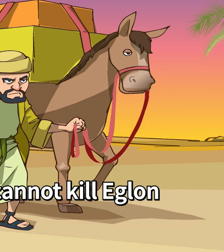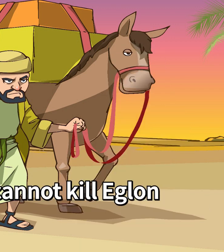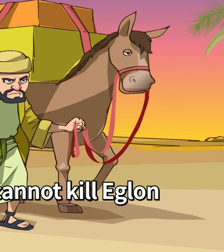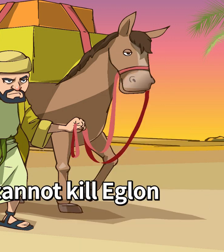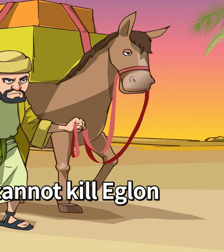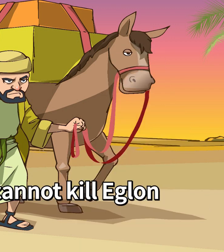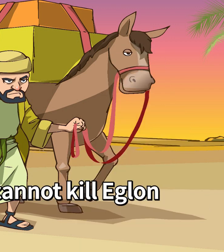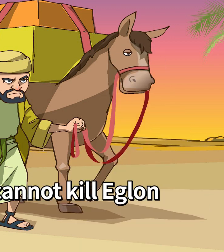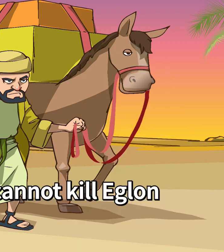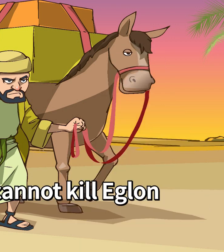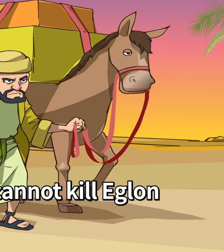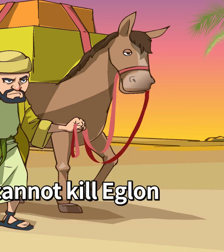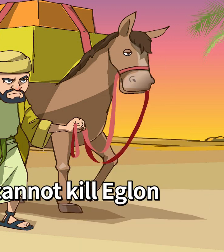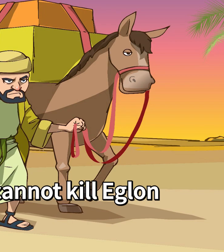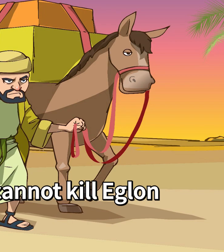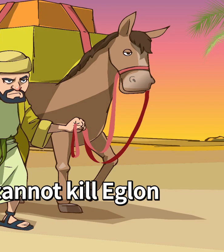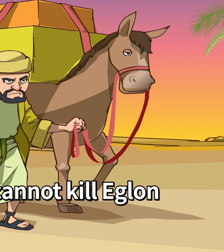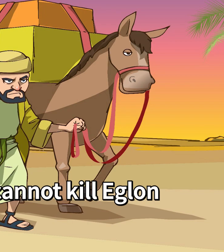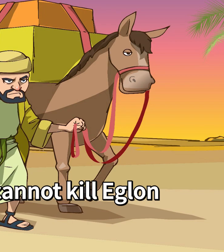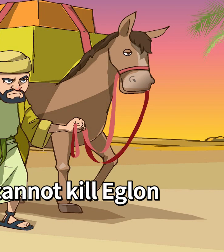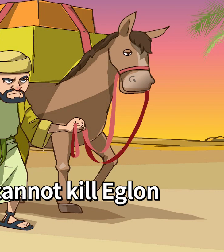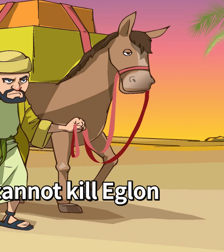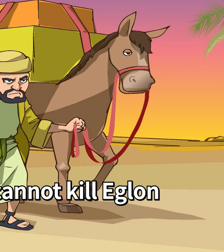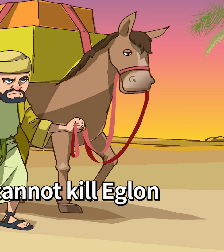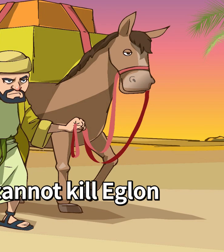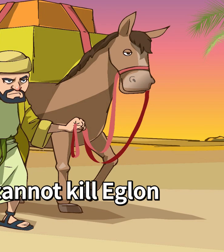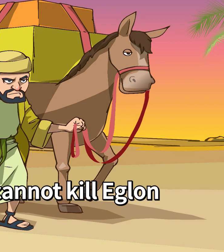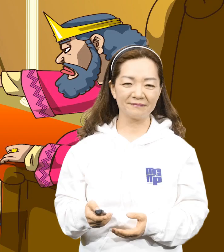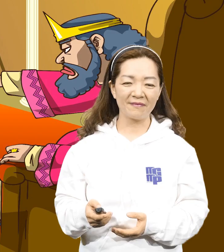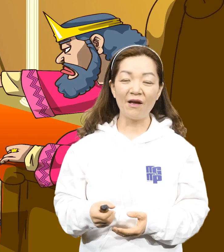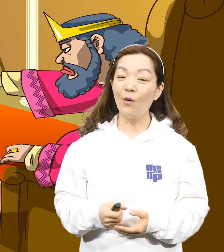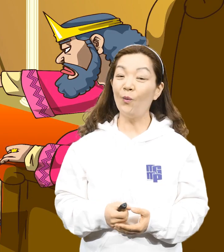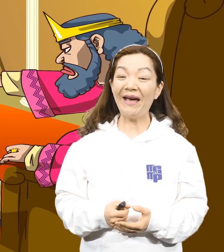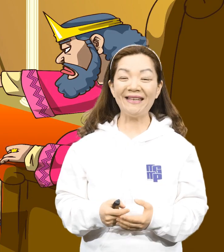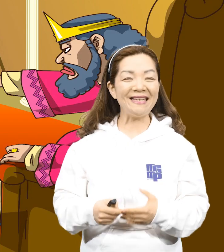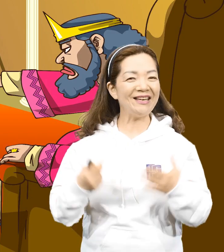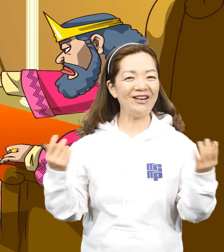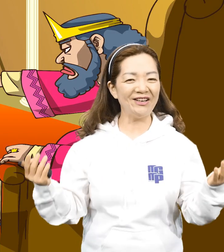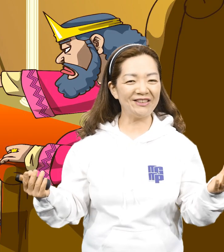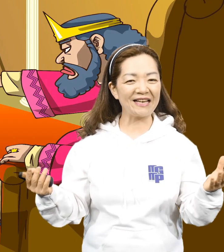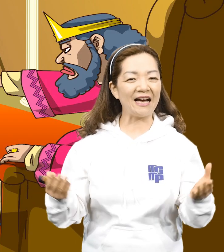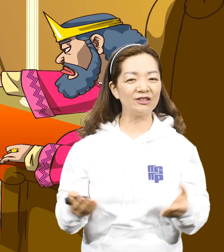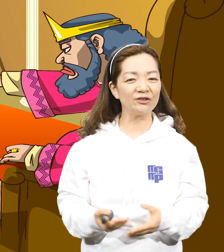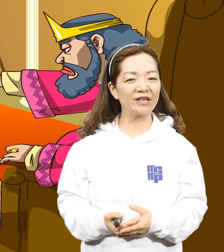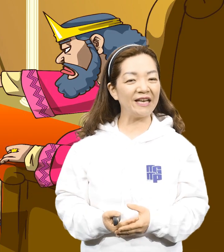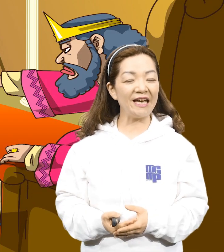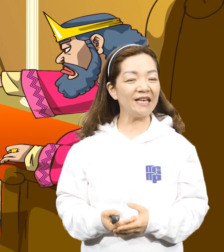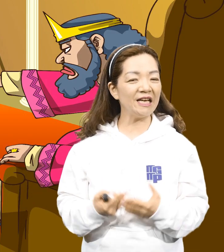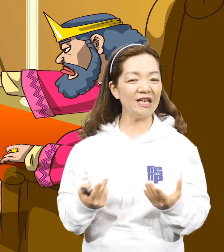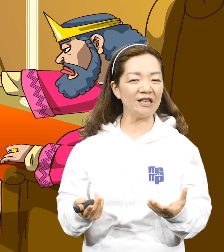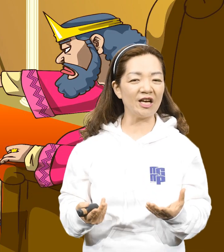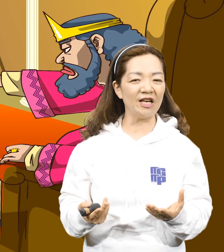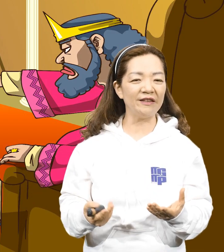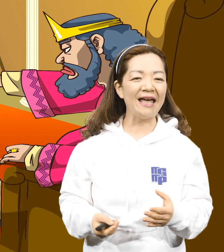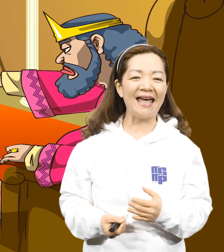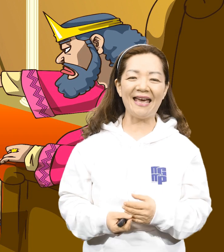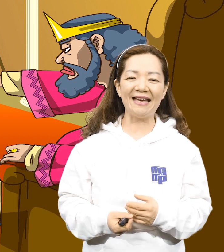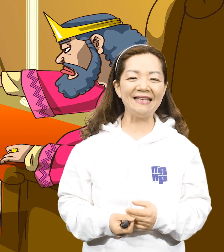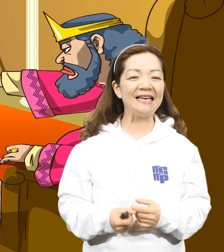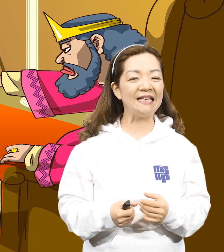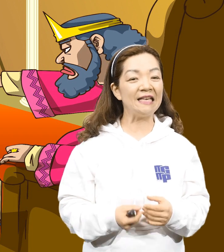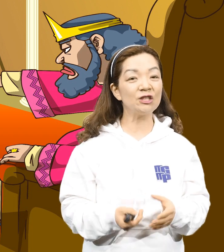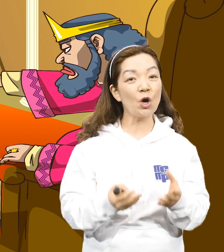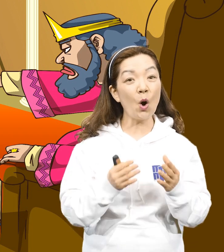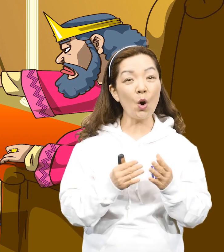Many people will think that I cannot kill Eglon. When Ehud got to King Eglon,